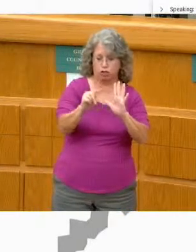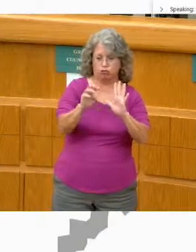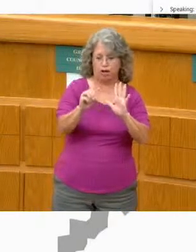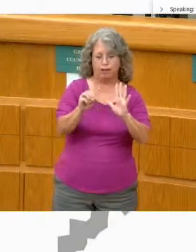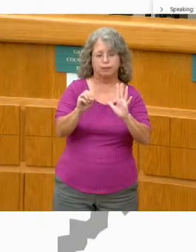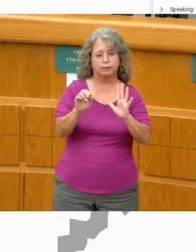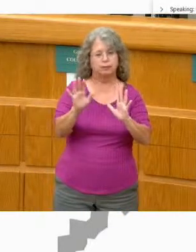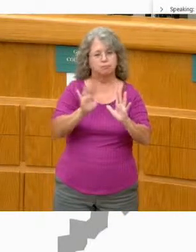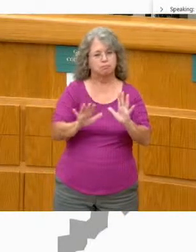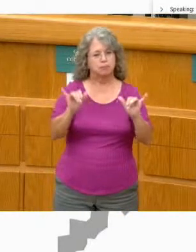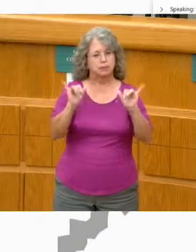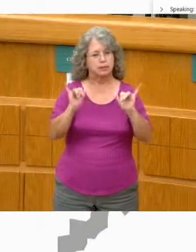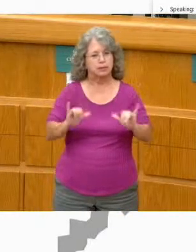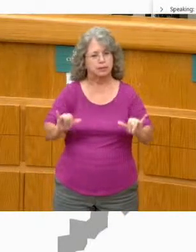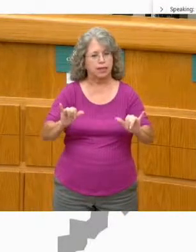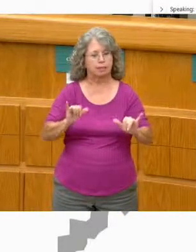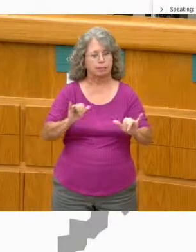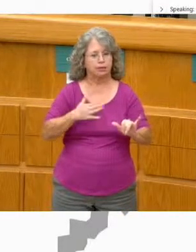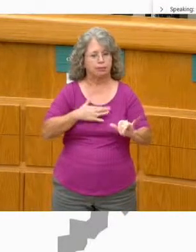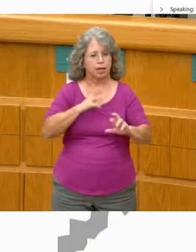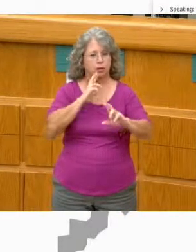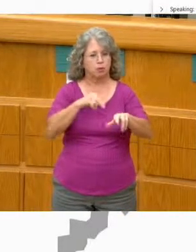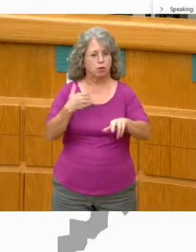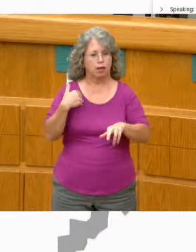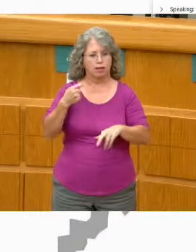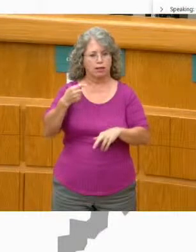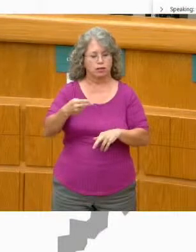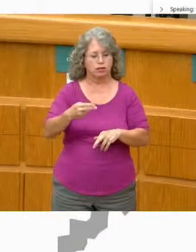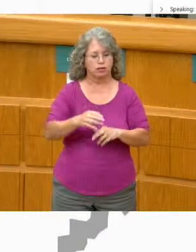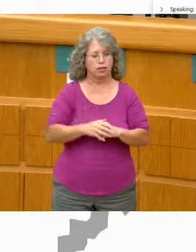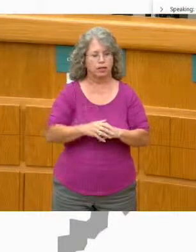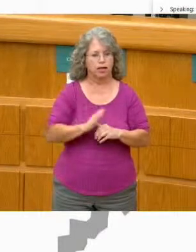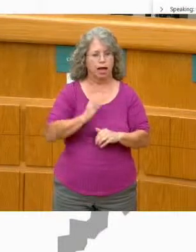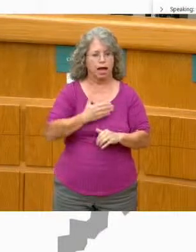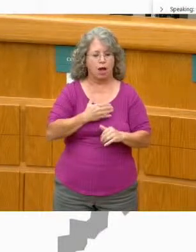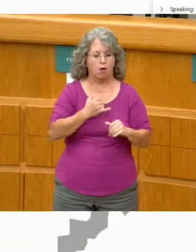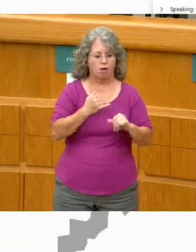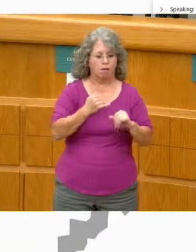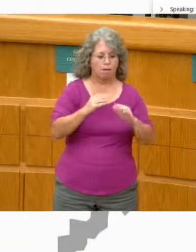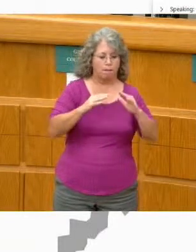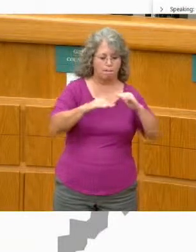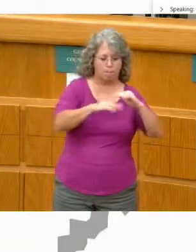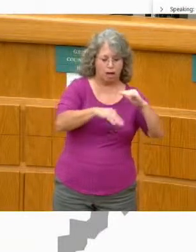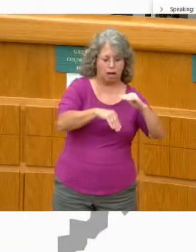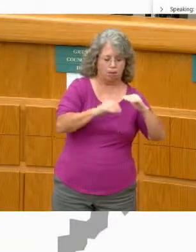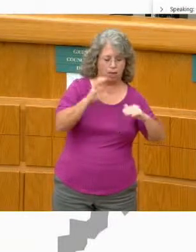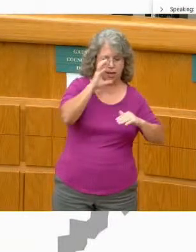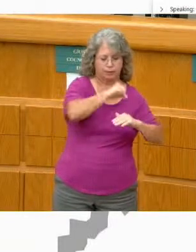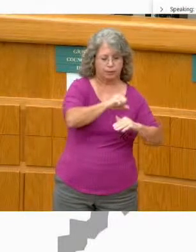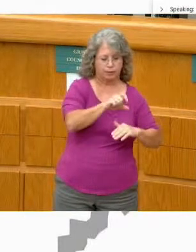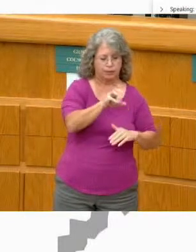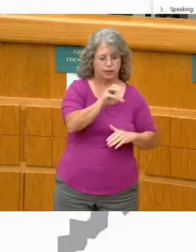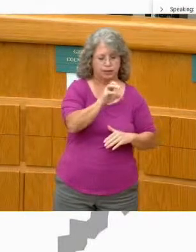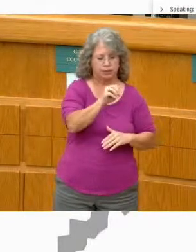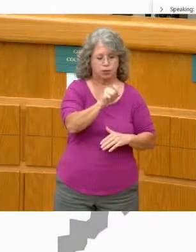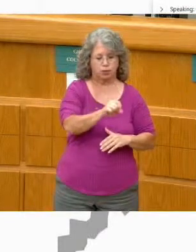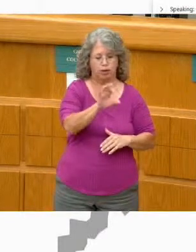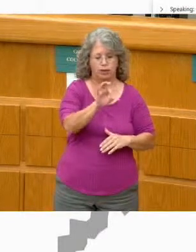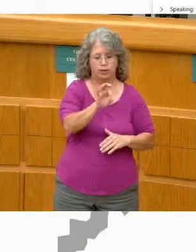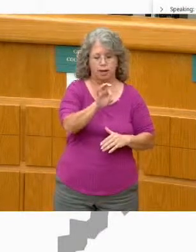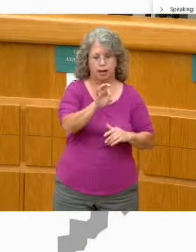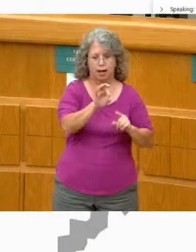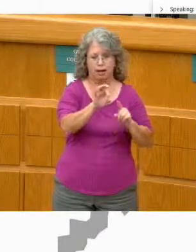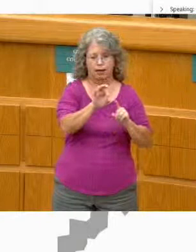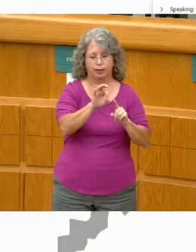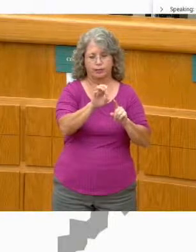remains approximately the same as our report on Thursday. Our lower estimate is still around 0.9, but now our